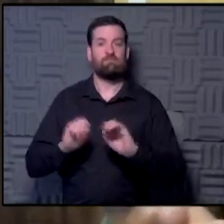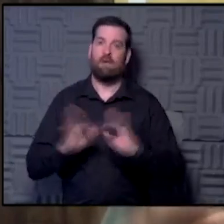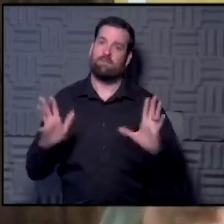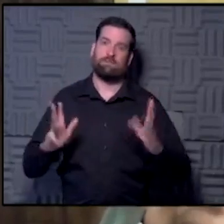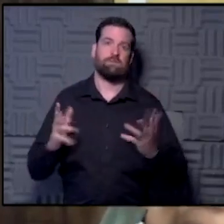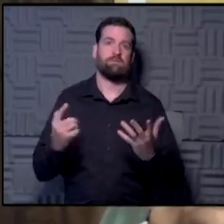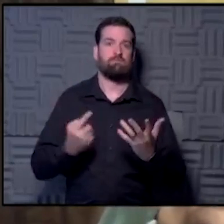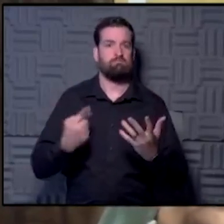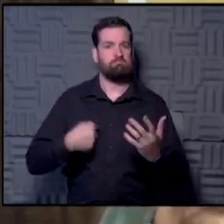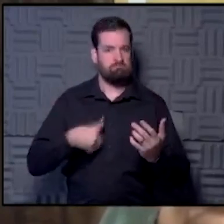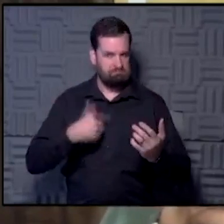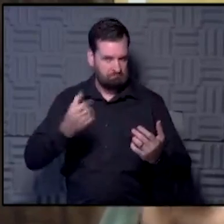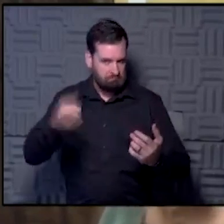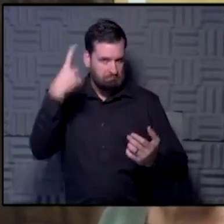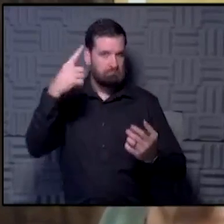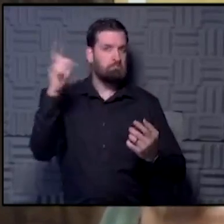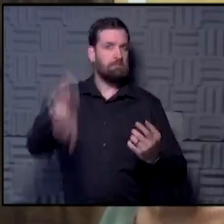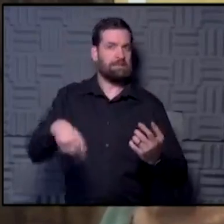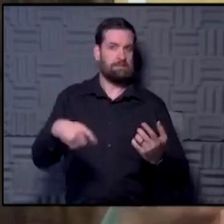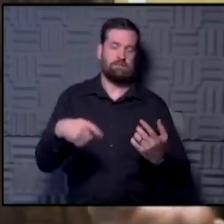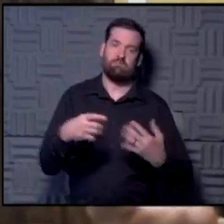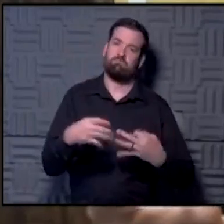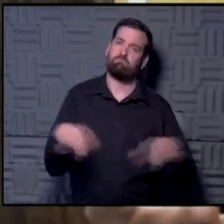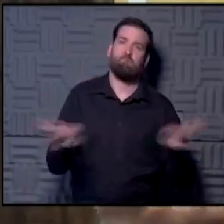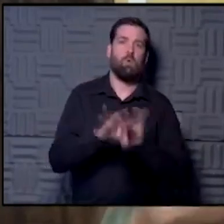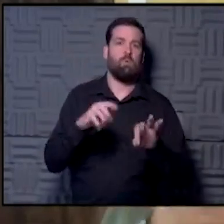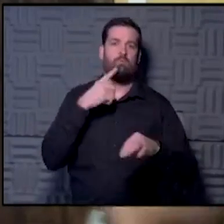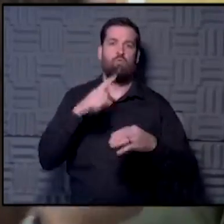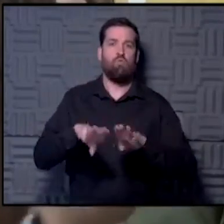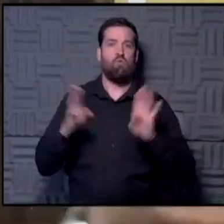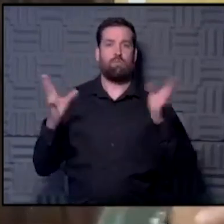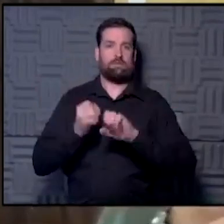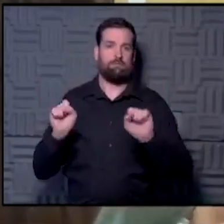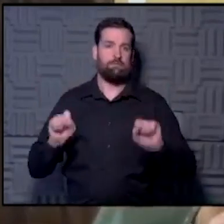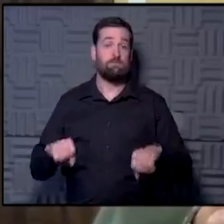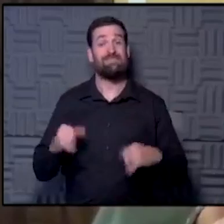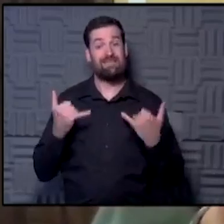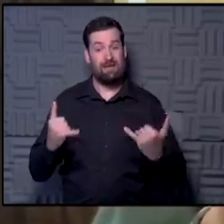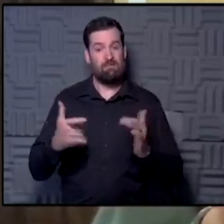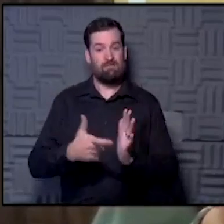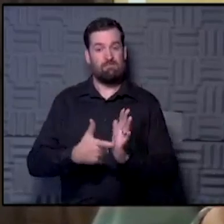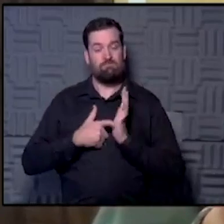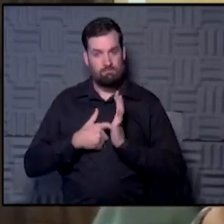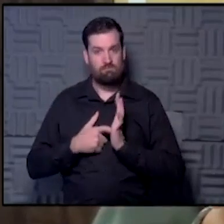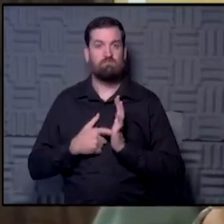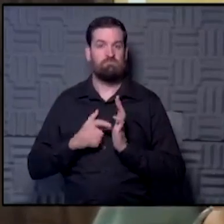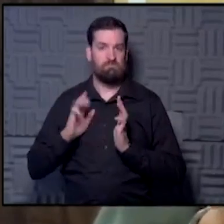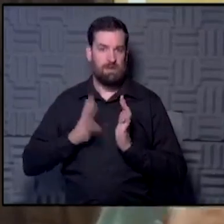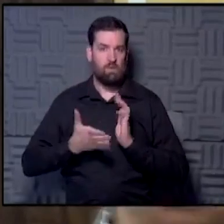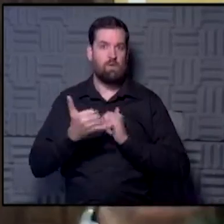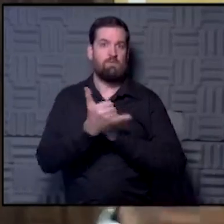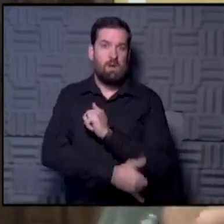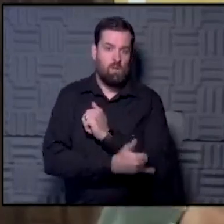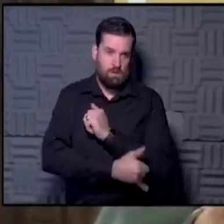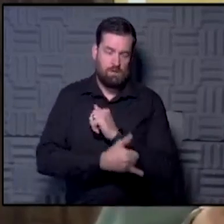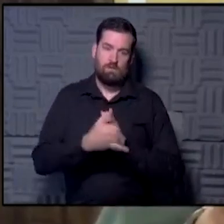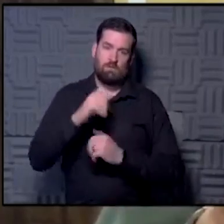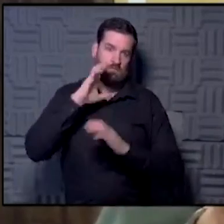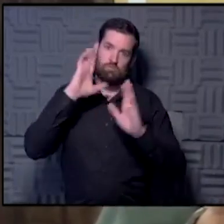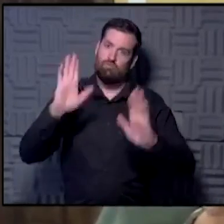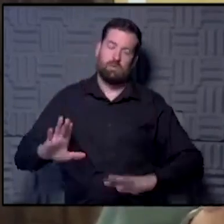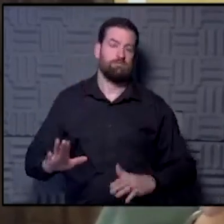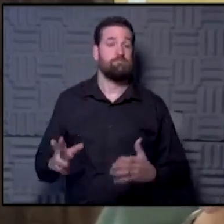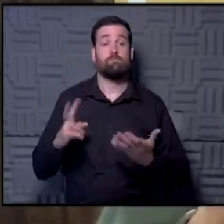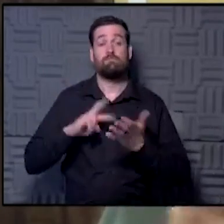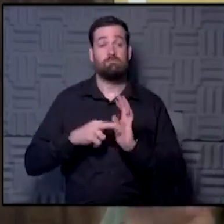we understood needed to happen. It was vital to be able to open. And we now have a mandate that's required for our county, which was great. It allows us to